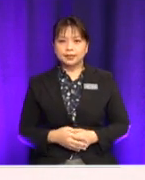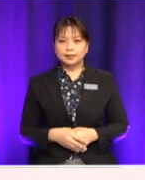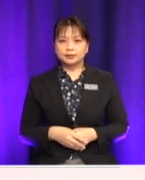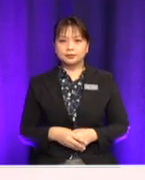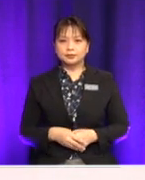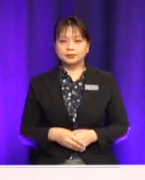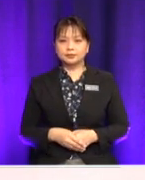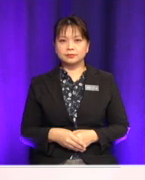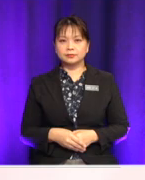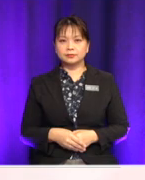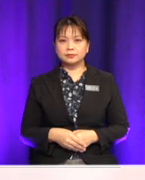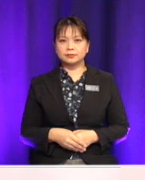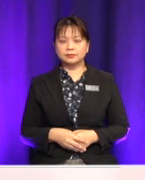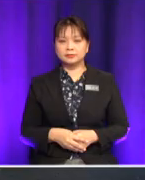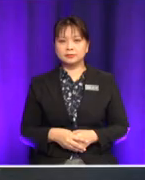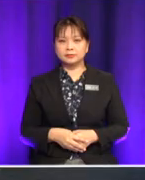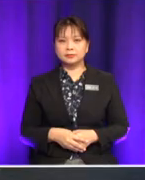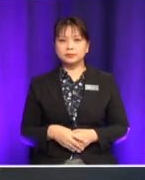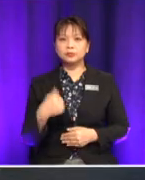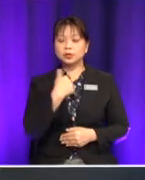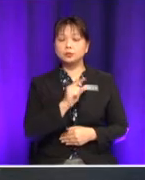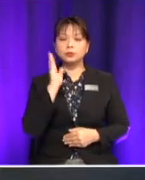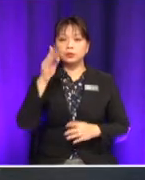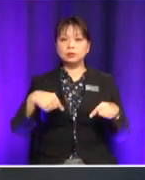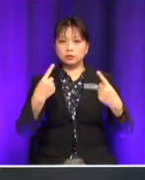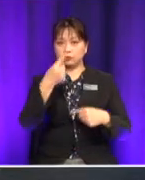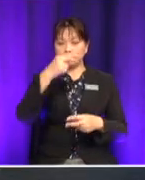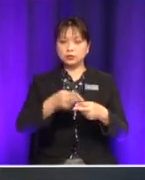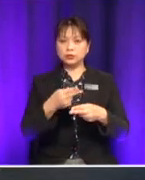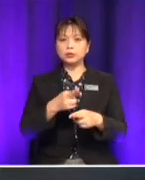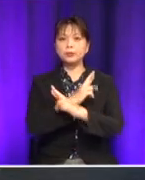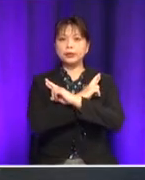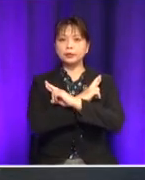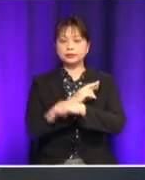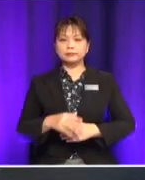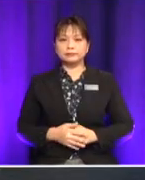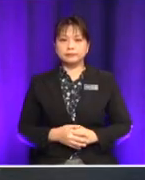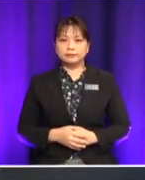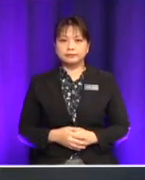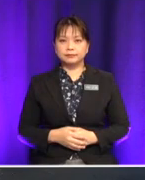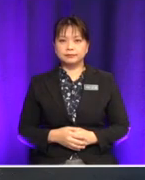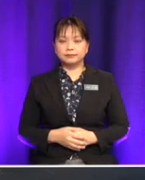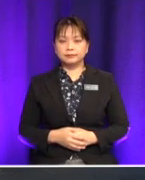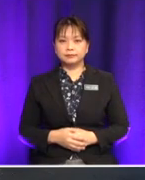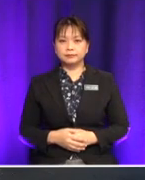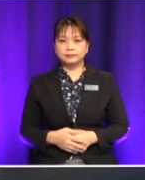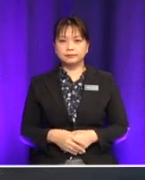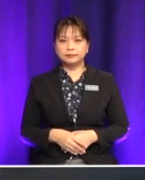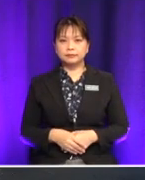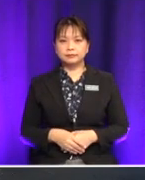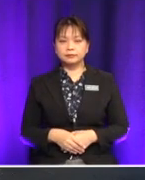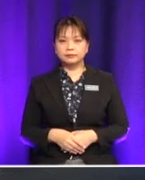Good job, guys. Okay. That was a great job indeed. And okay, we'll be going for a short break first. But we have more to come and learn after this. So stay tuned on